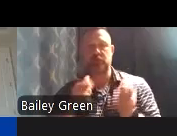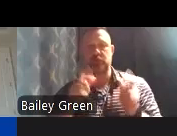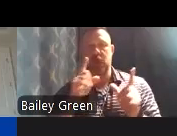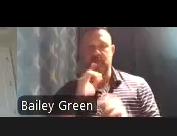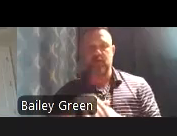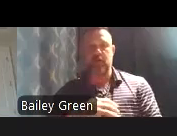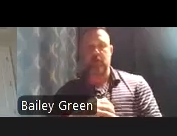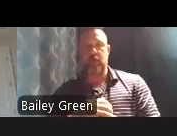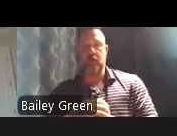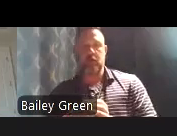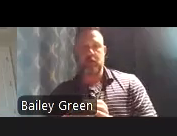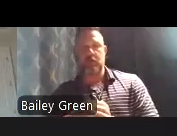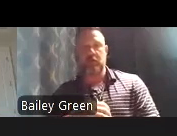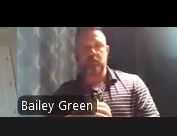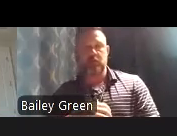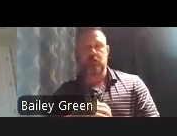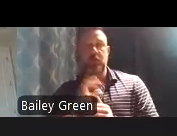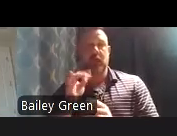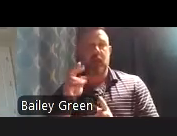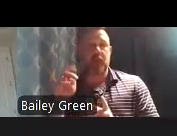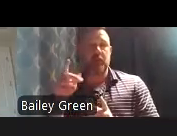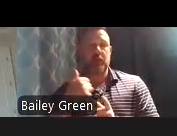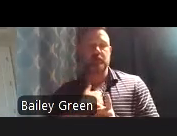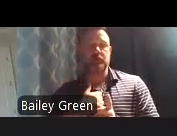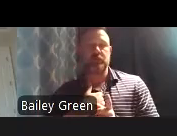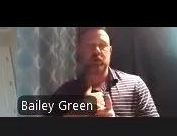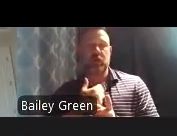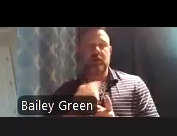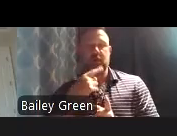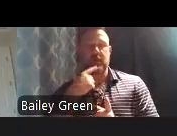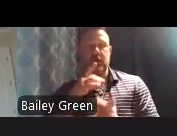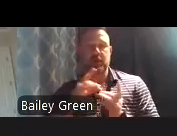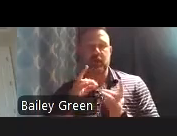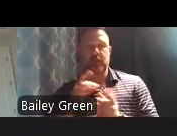that. So, Rose, Catherine, yeah, go ahead. I'm sorry, we have public comment.